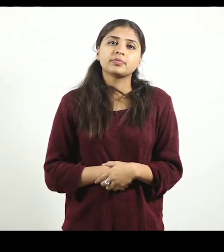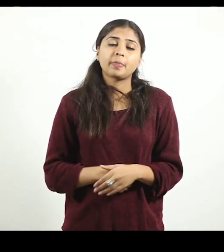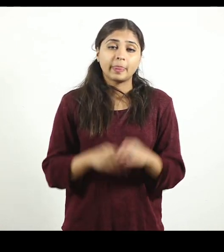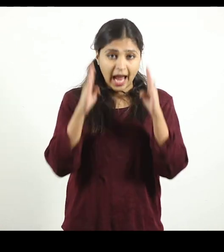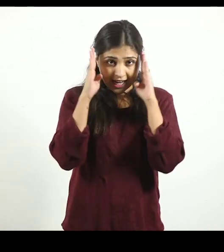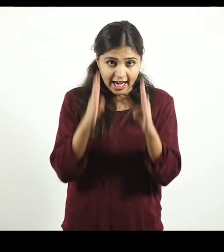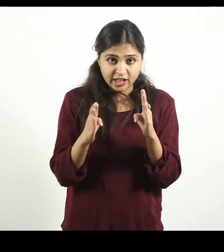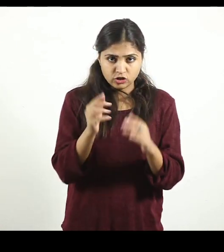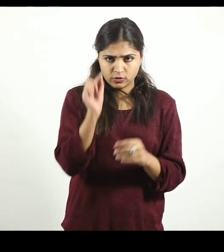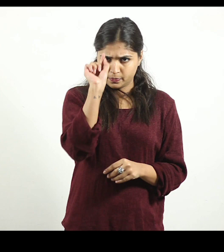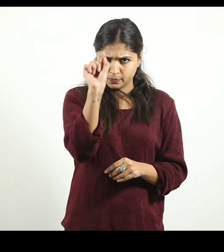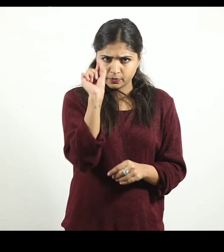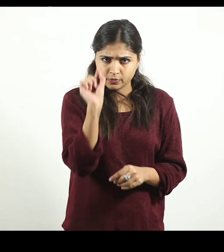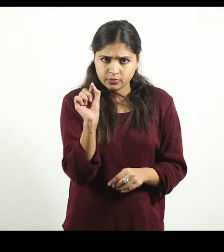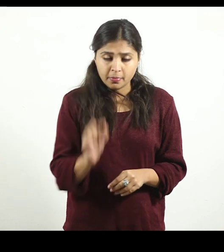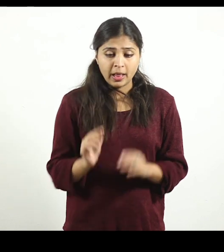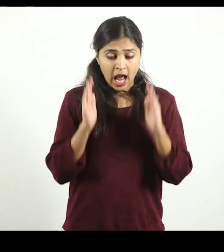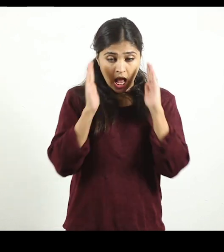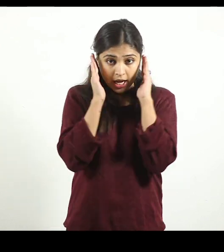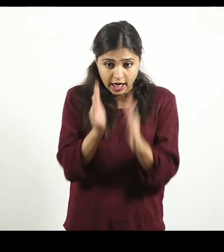Attention to details.